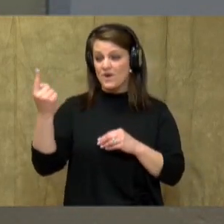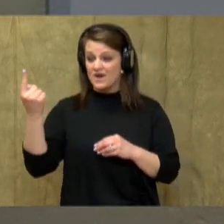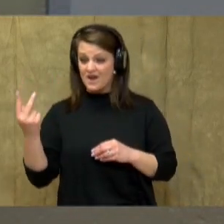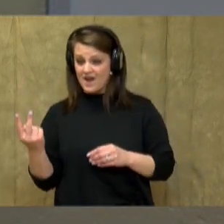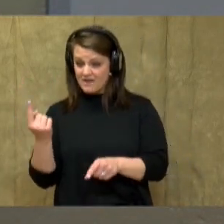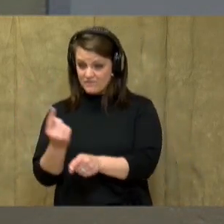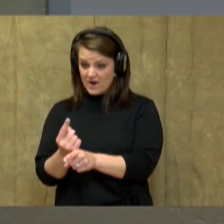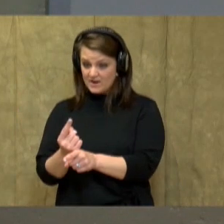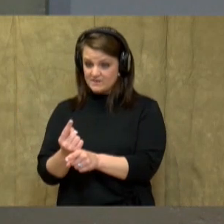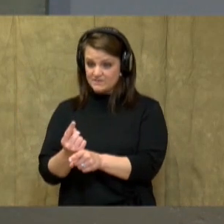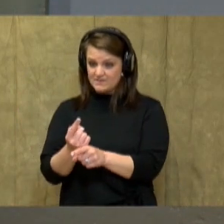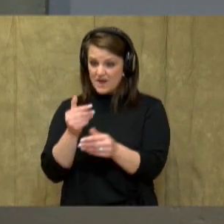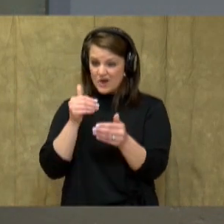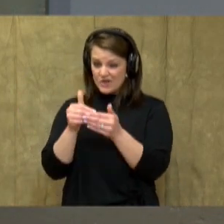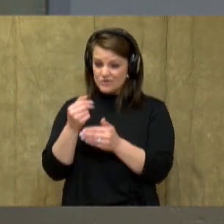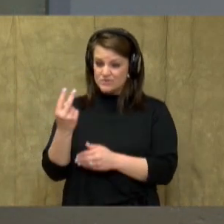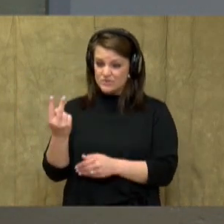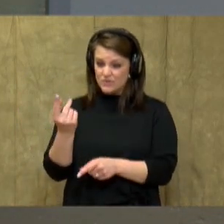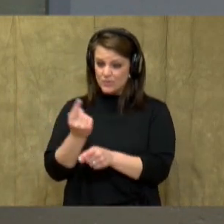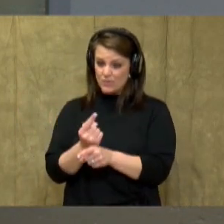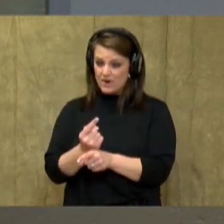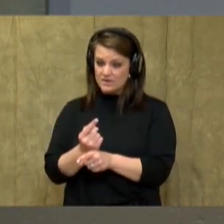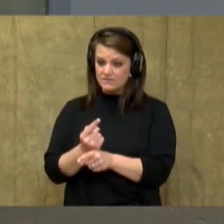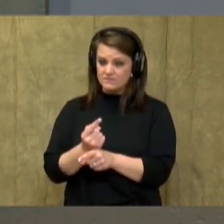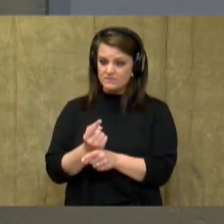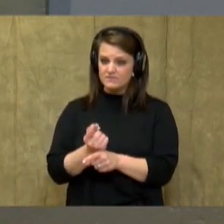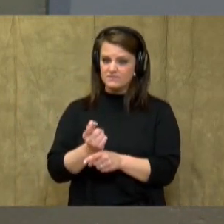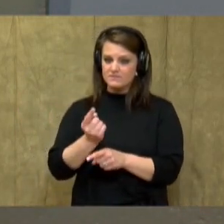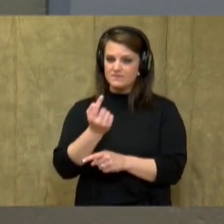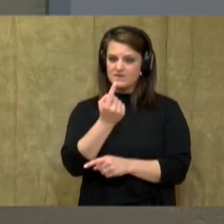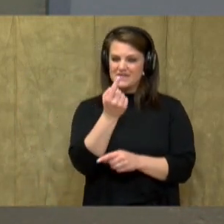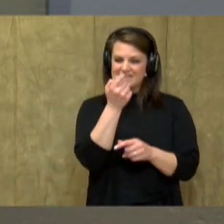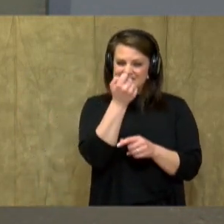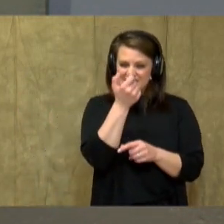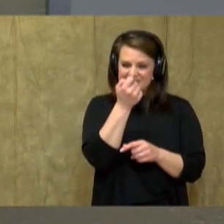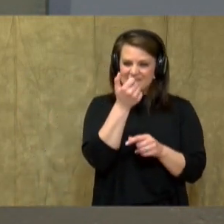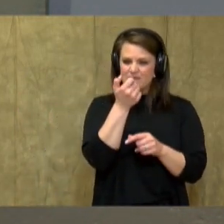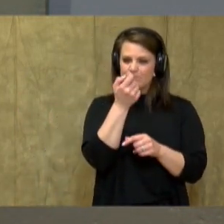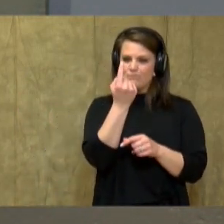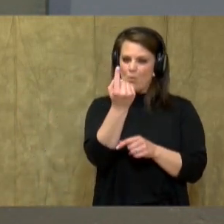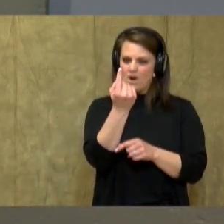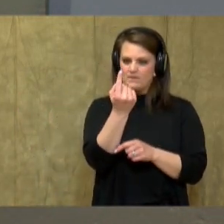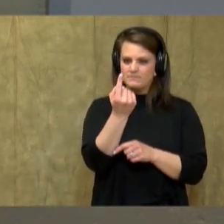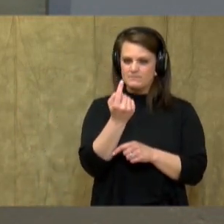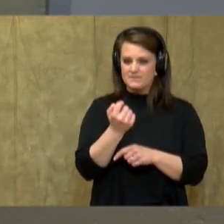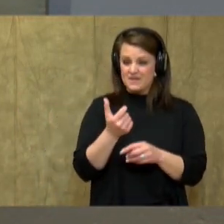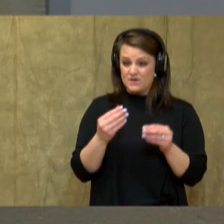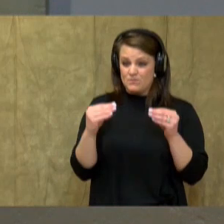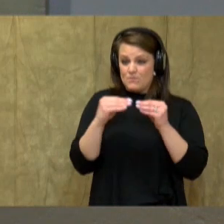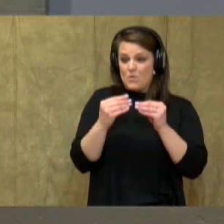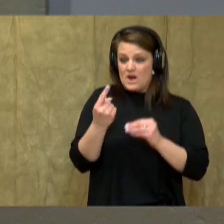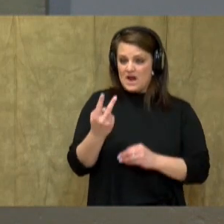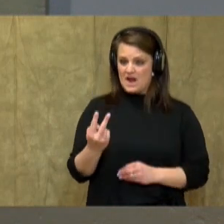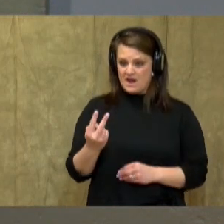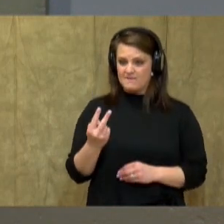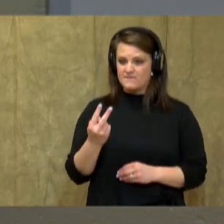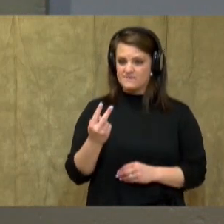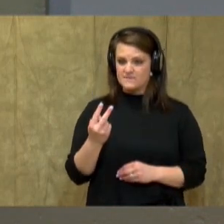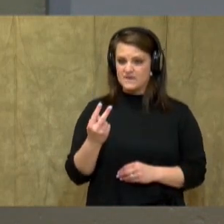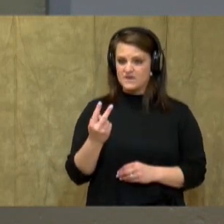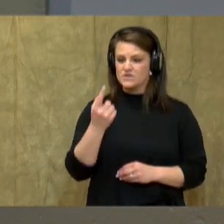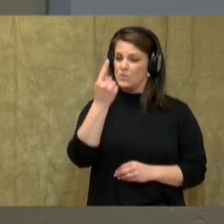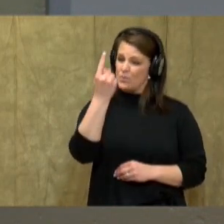1.5. Maybe close to 2, right? Because this is a little past 1, and this is a little past a half.